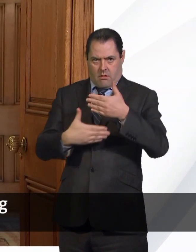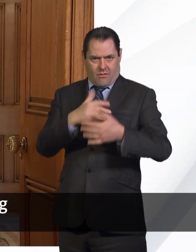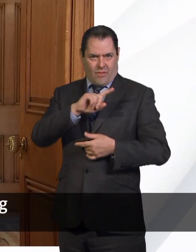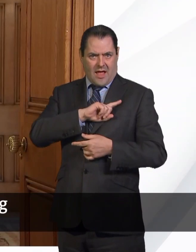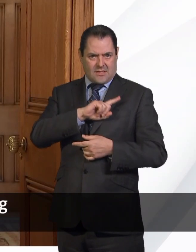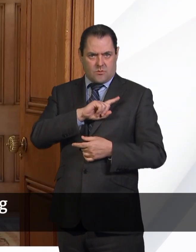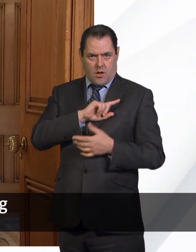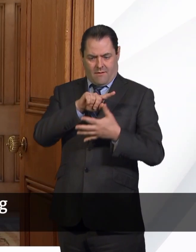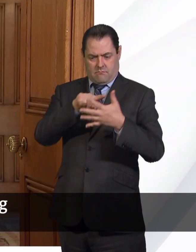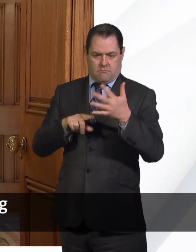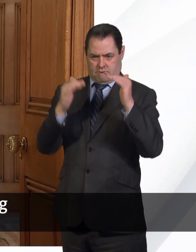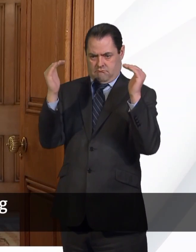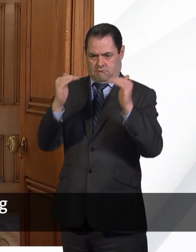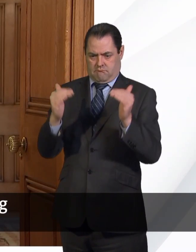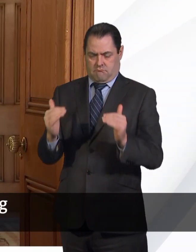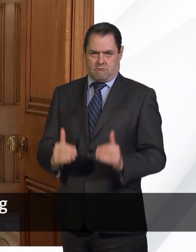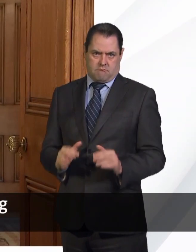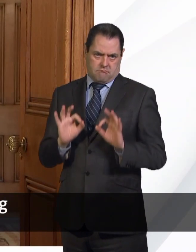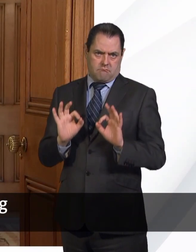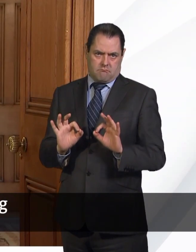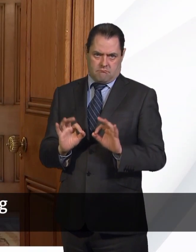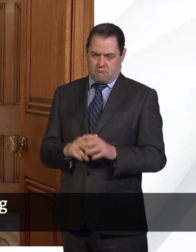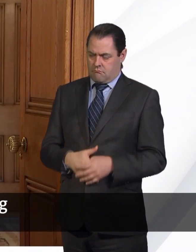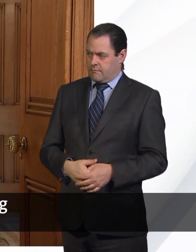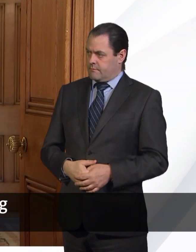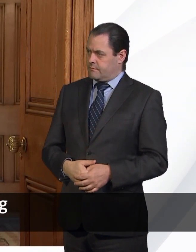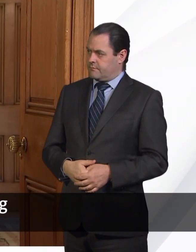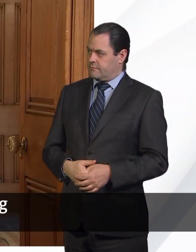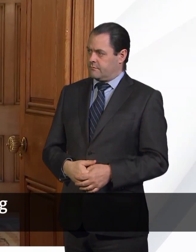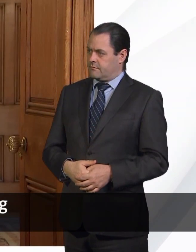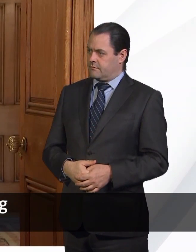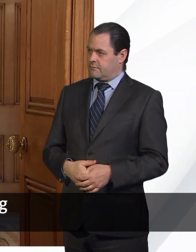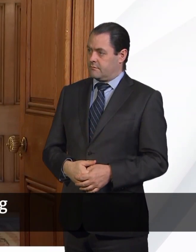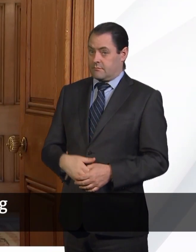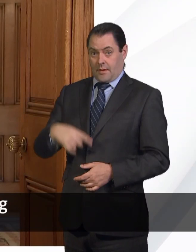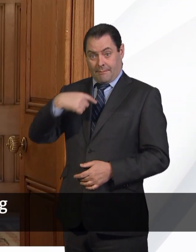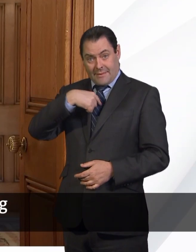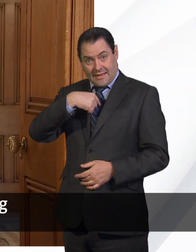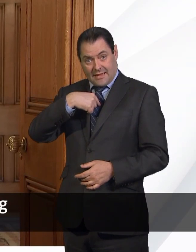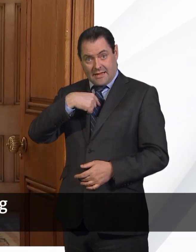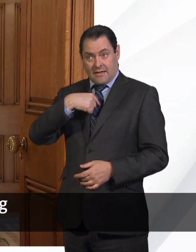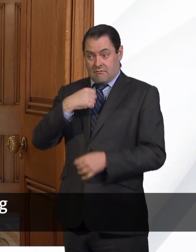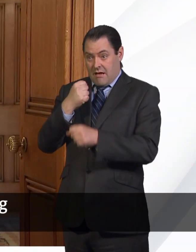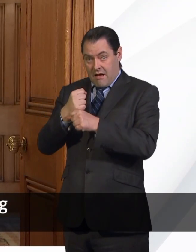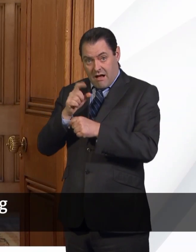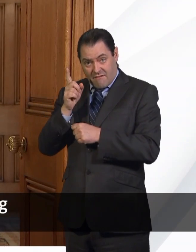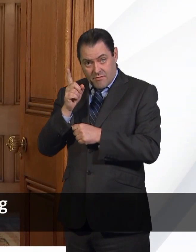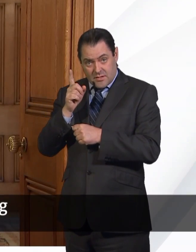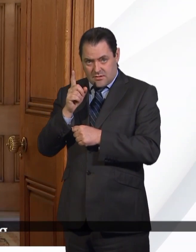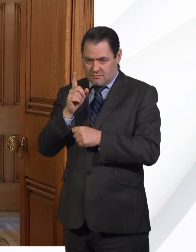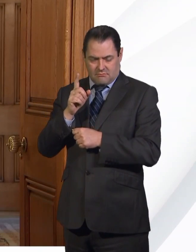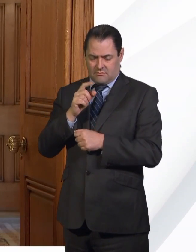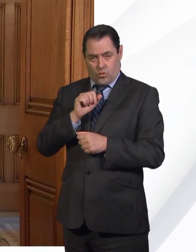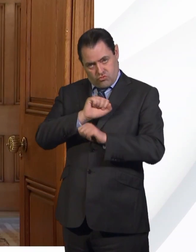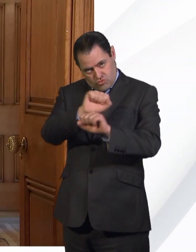all 5 tests are being met. And that's not my achievement or the government's achievement, it